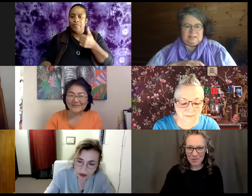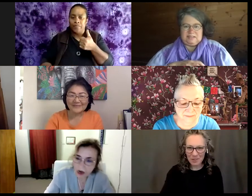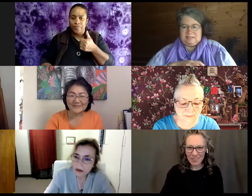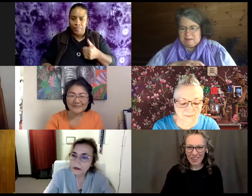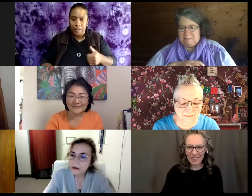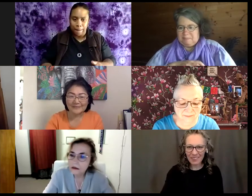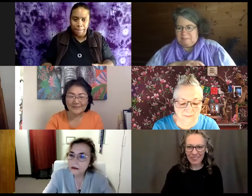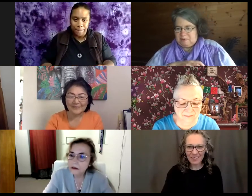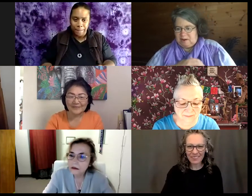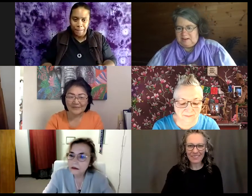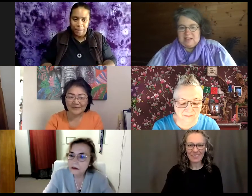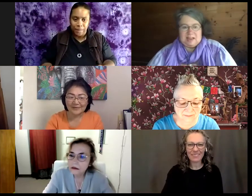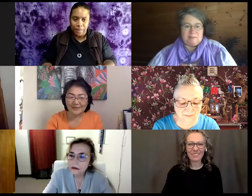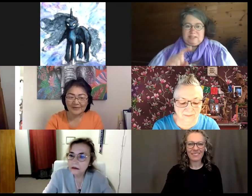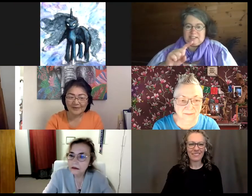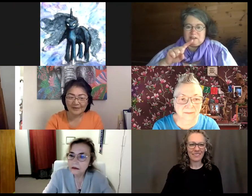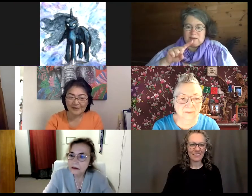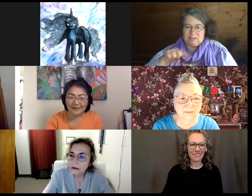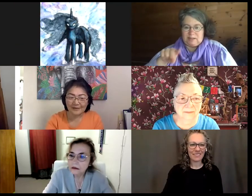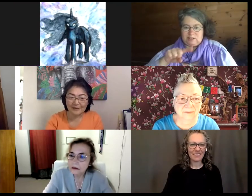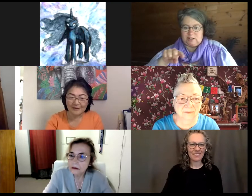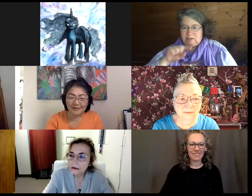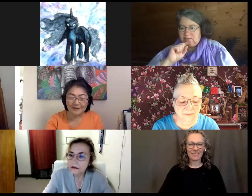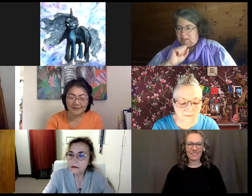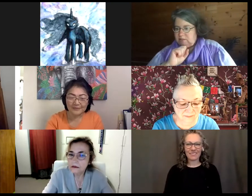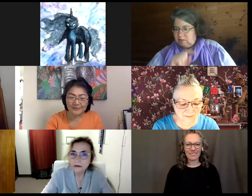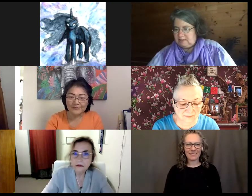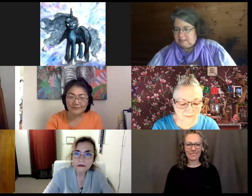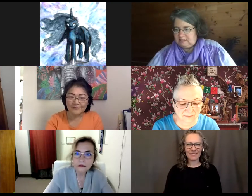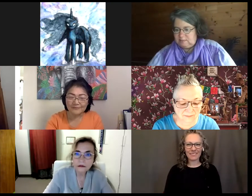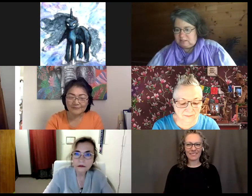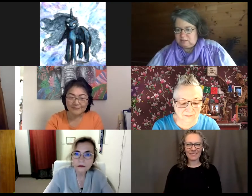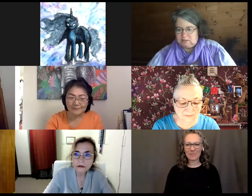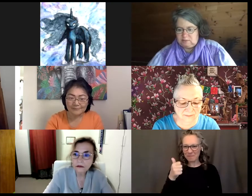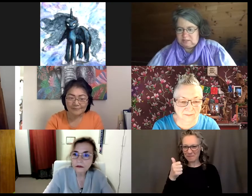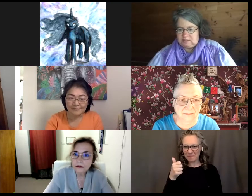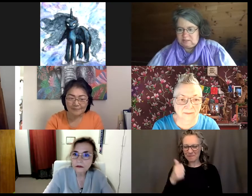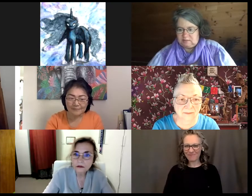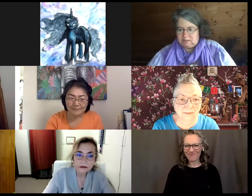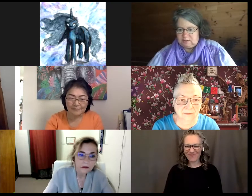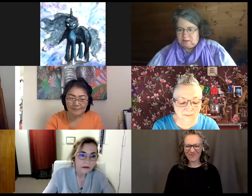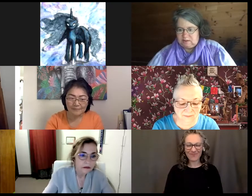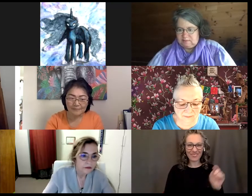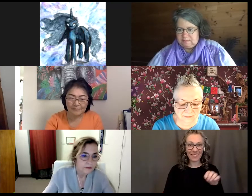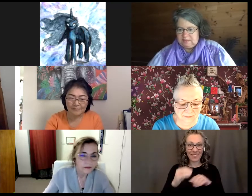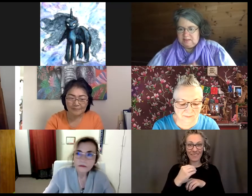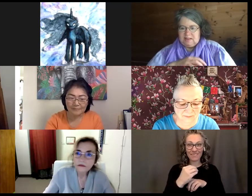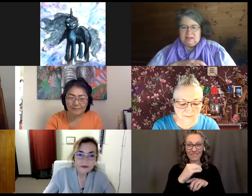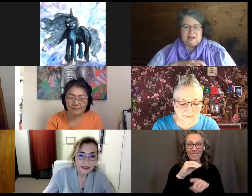Switch interpreters. Yep. Great. And I appreciate so much the way you're turning on your videos early, because it gives me a clue to switch. This is really going